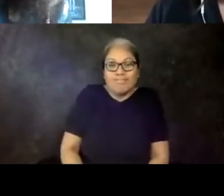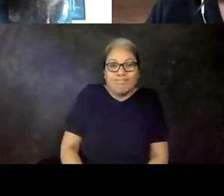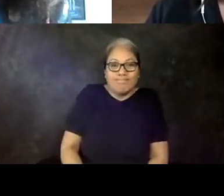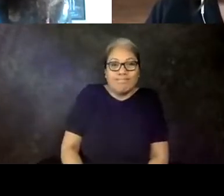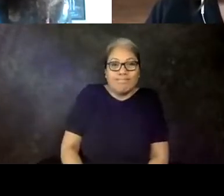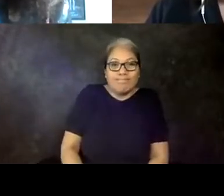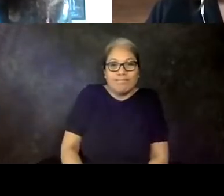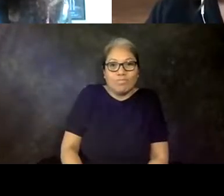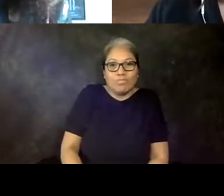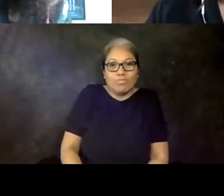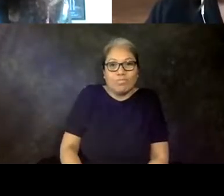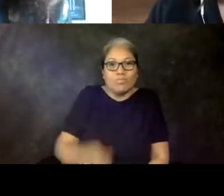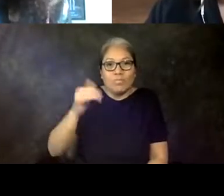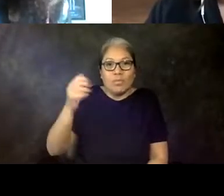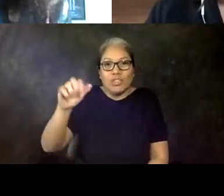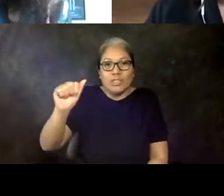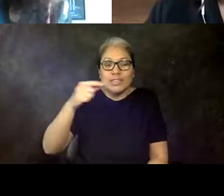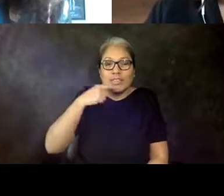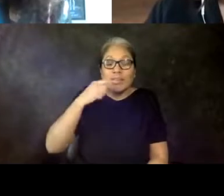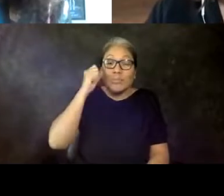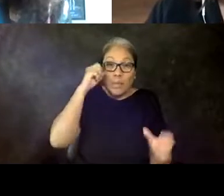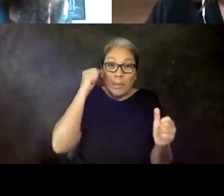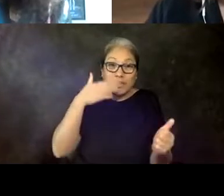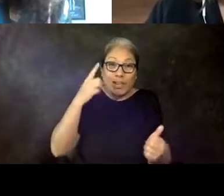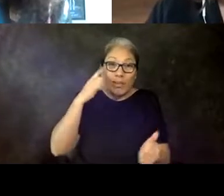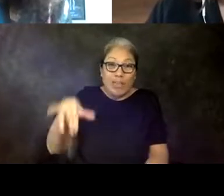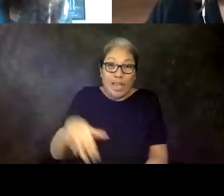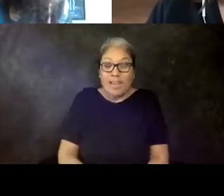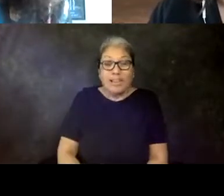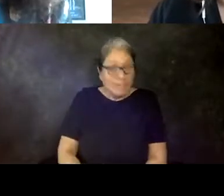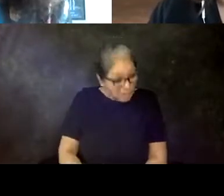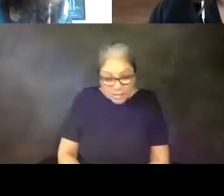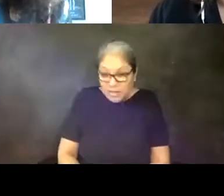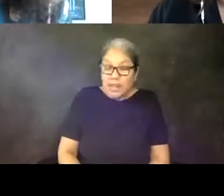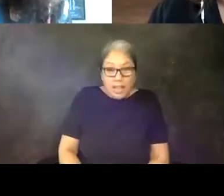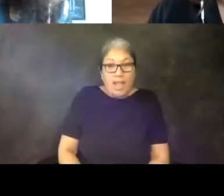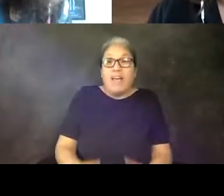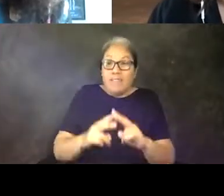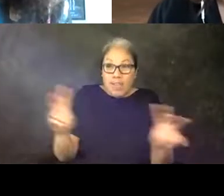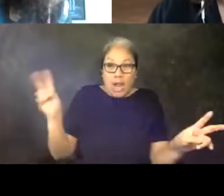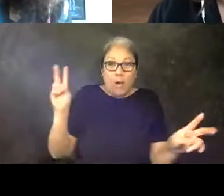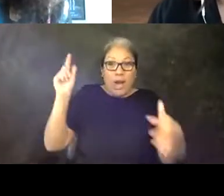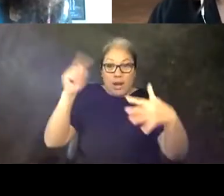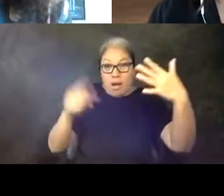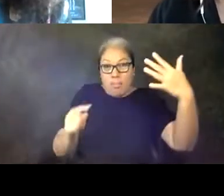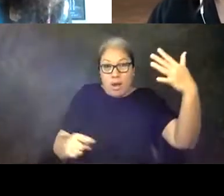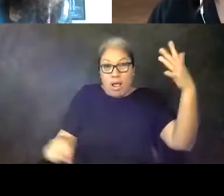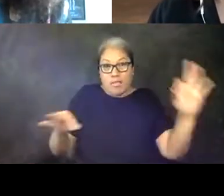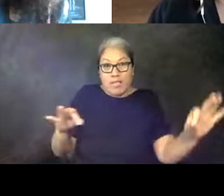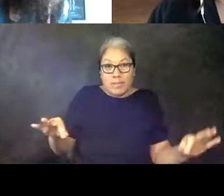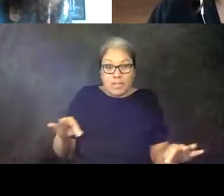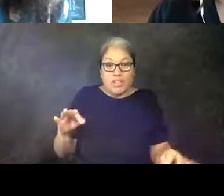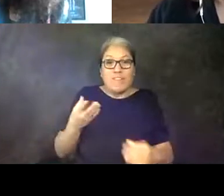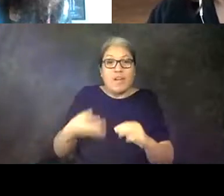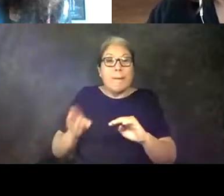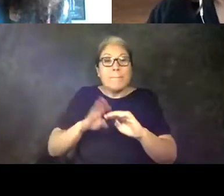That was pretty amazing. Thank you for that. Very comprehensive explanation of building power. Nikki or Rima,